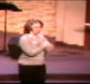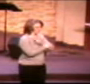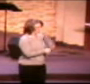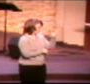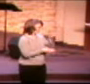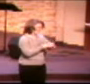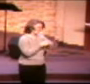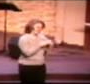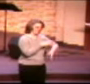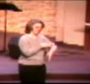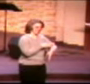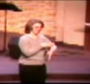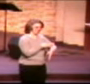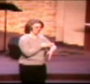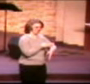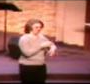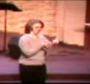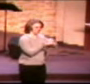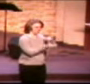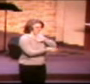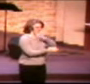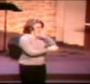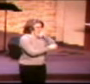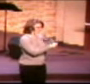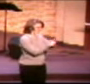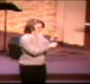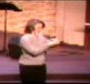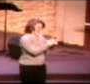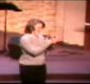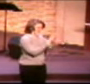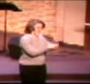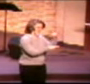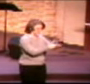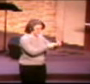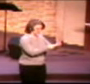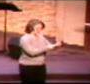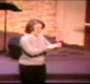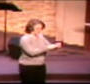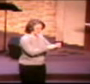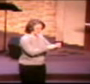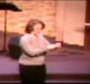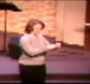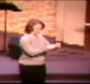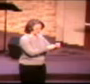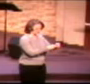ends. And this is my promise in Jesus' name.